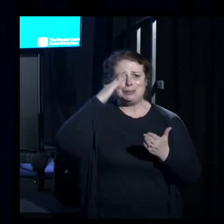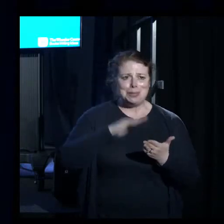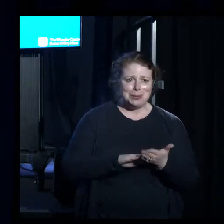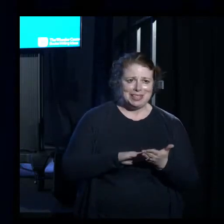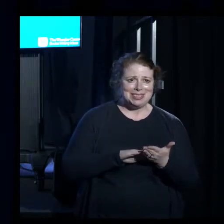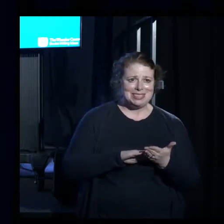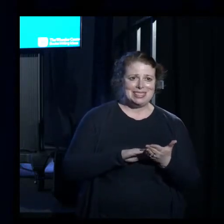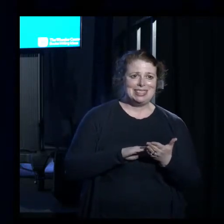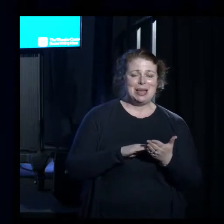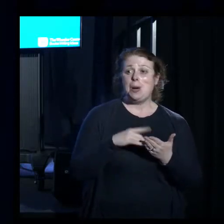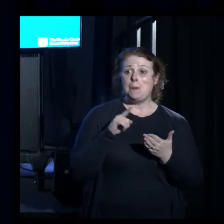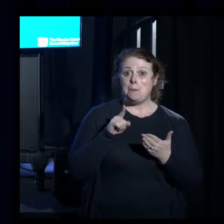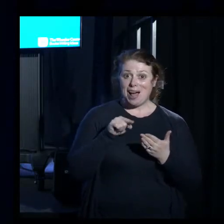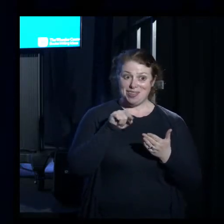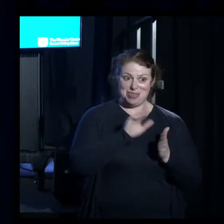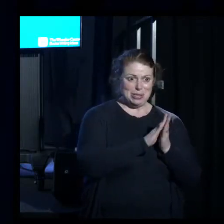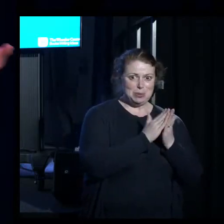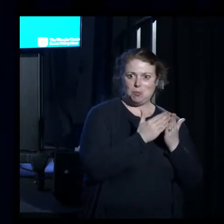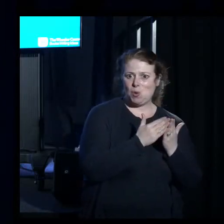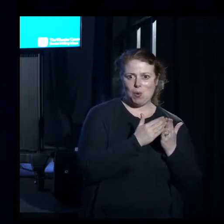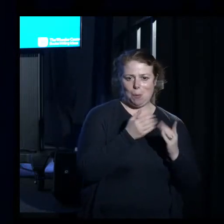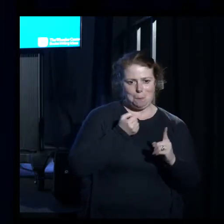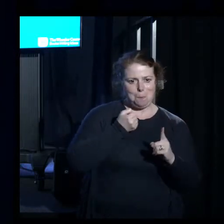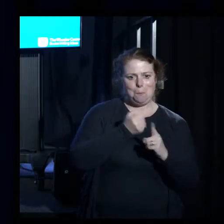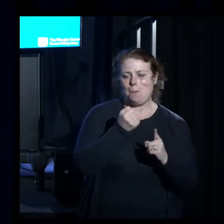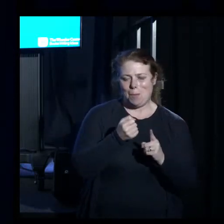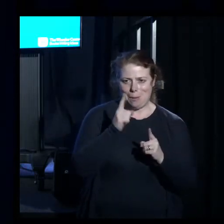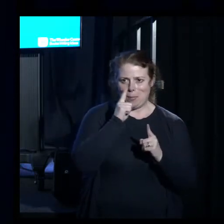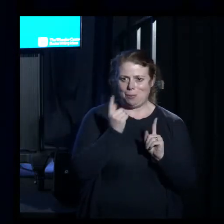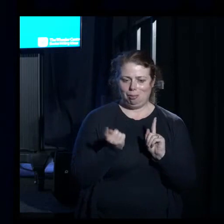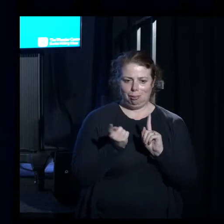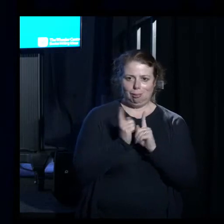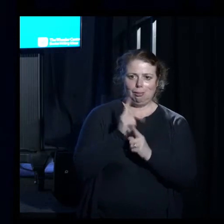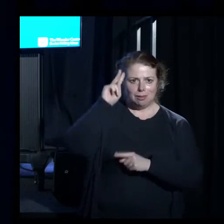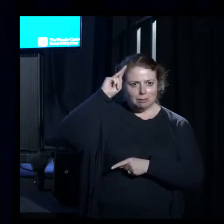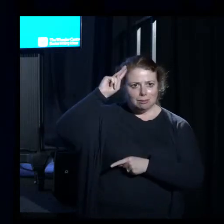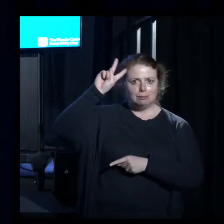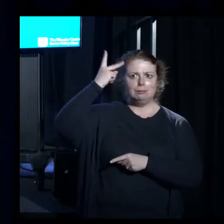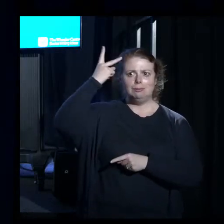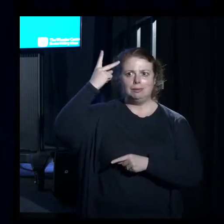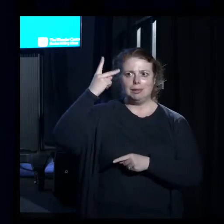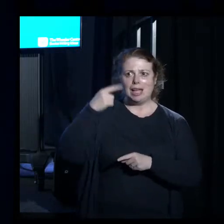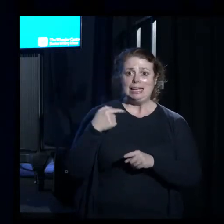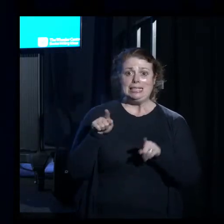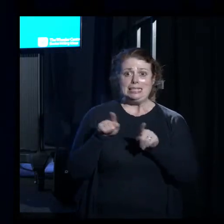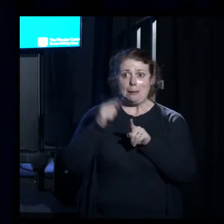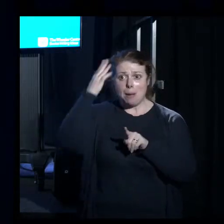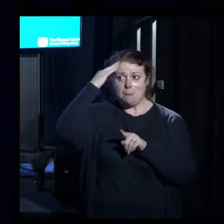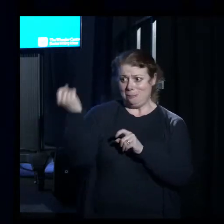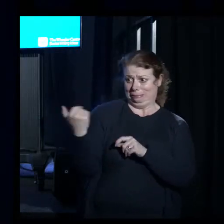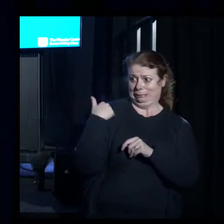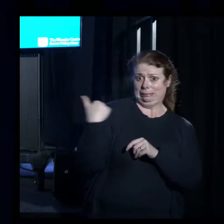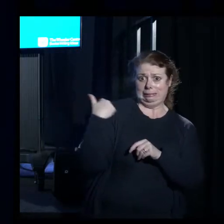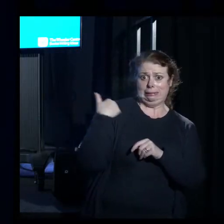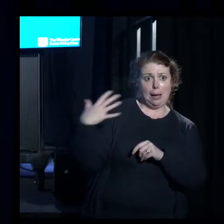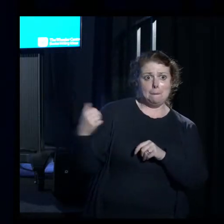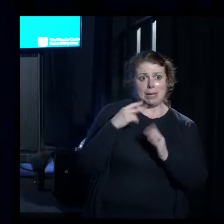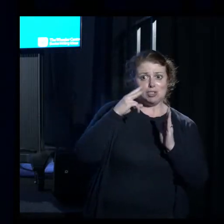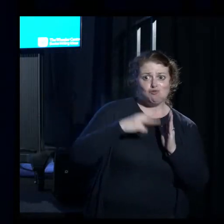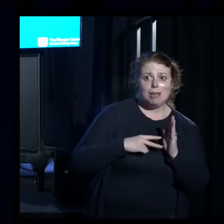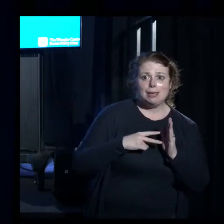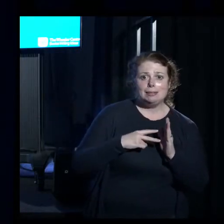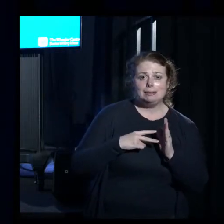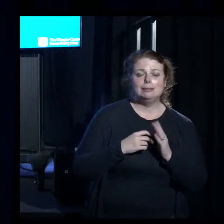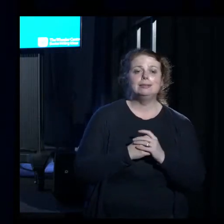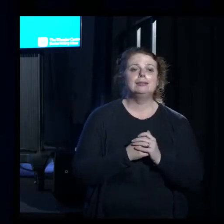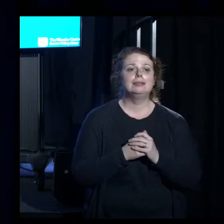mum was sending me messages about it, which is a really high review from where I stand, I think. But a lot of people that don't necessarily read